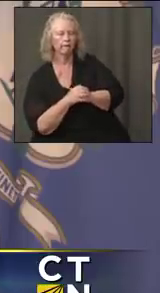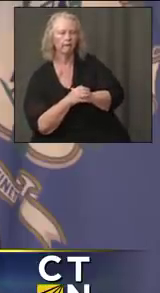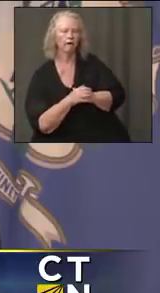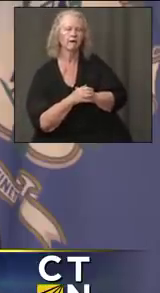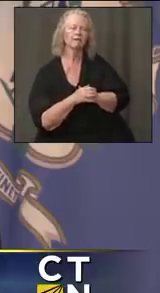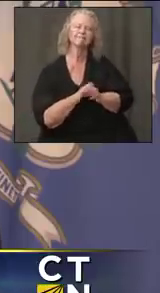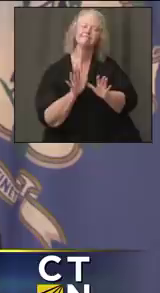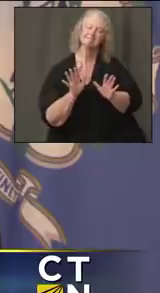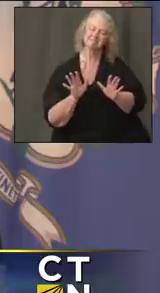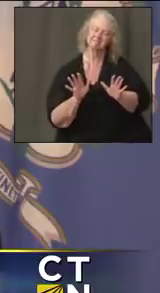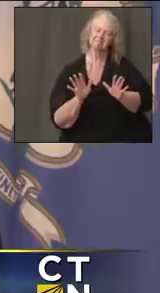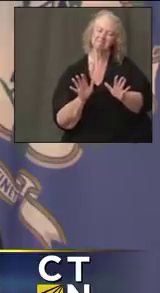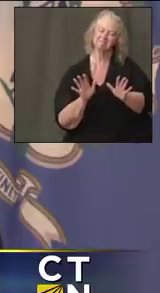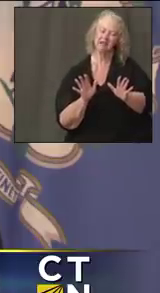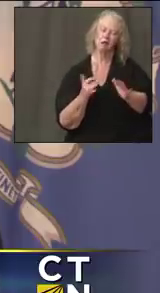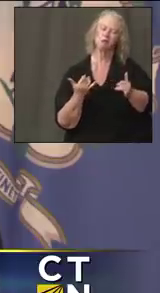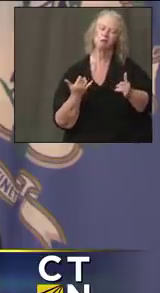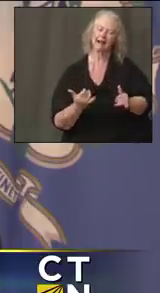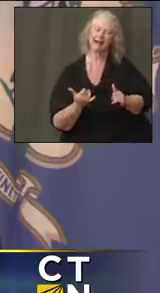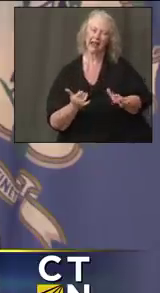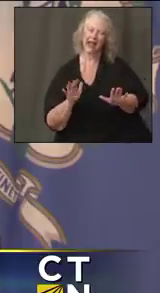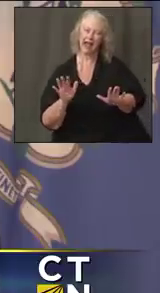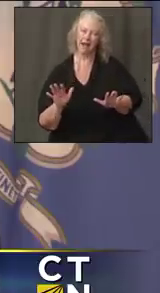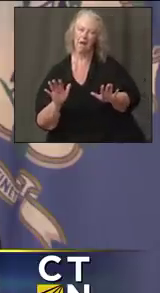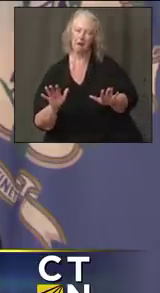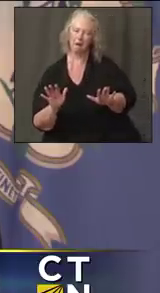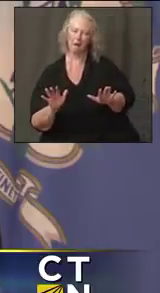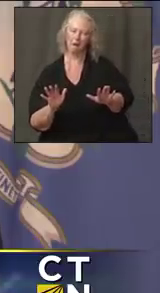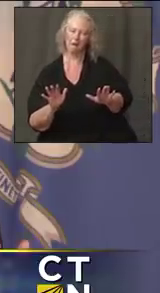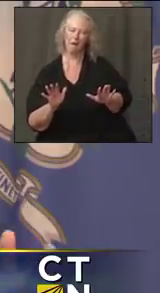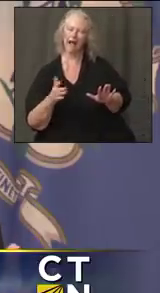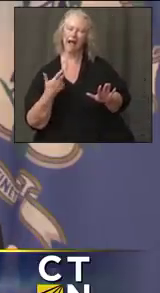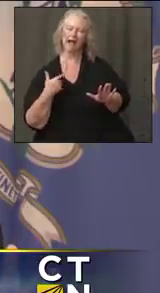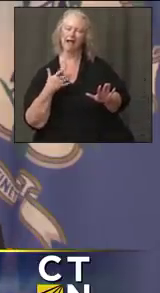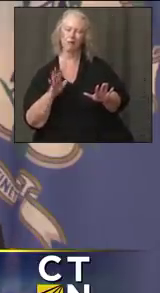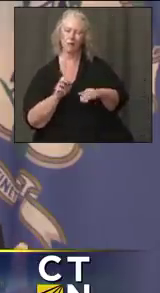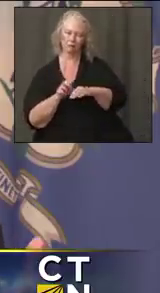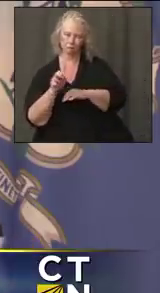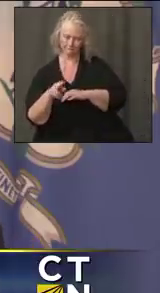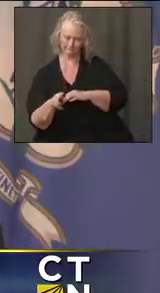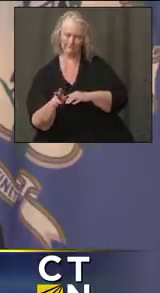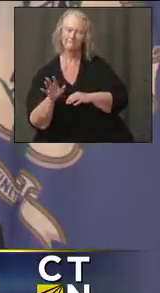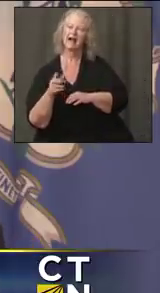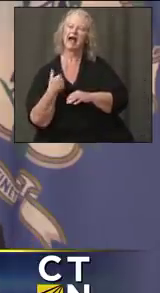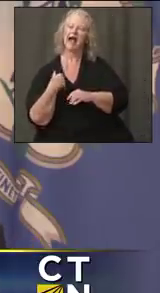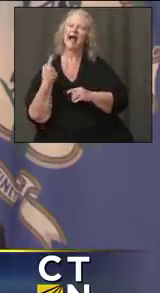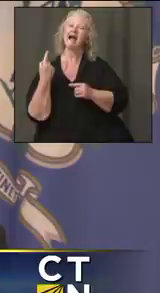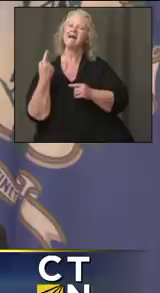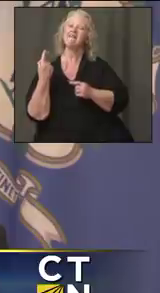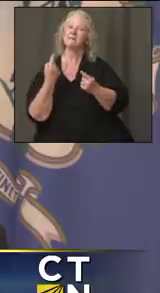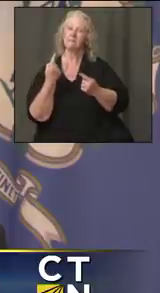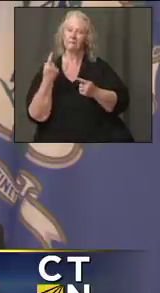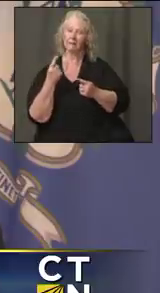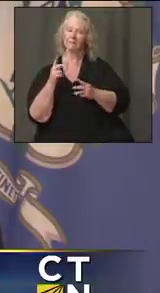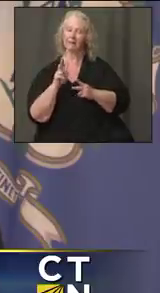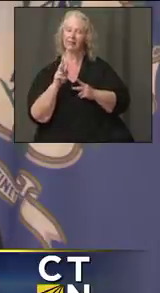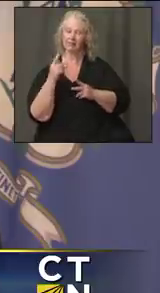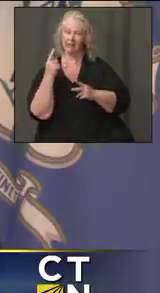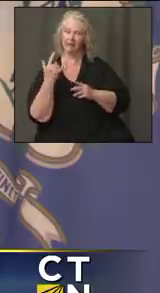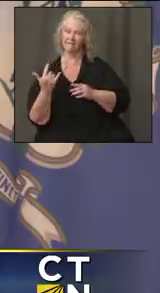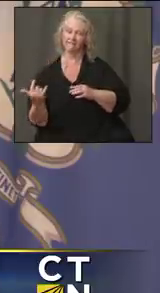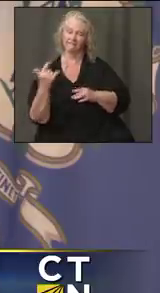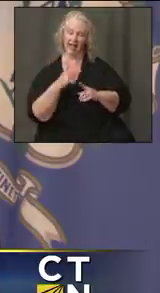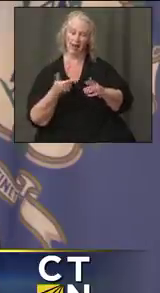Let's take it one step at a time. Right now, I think you're going to find that a lot of people who are maybe thinking about flying to Connecticut from